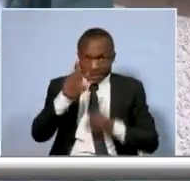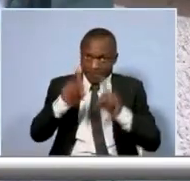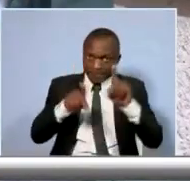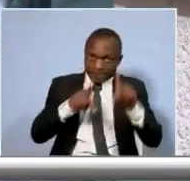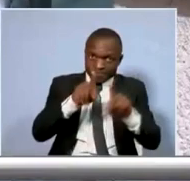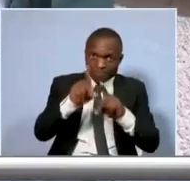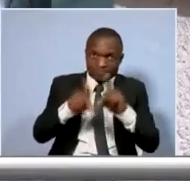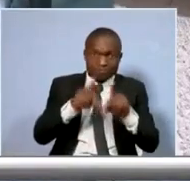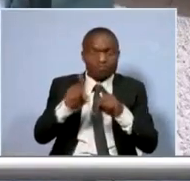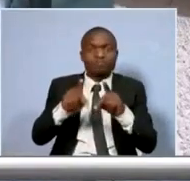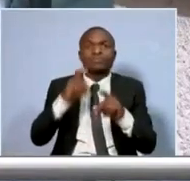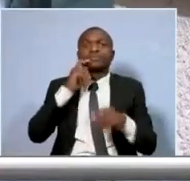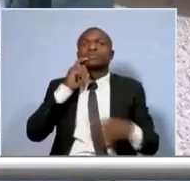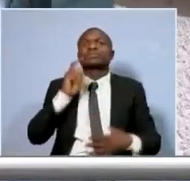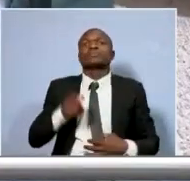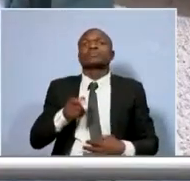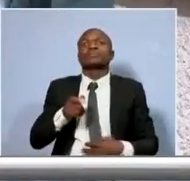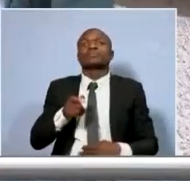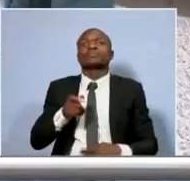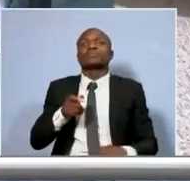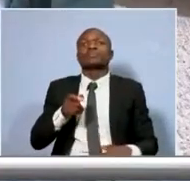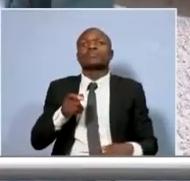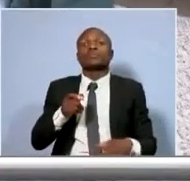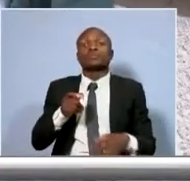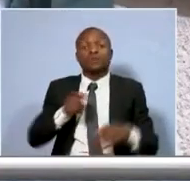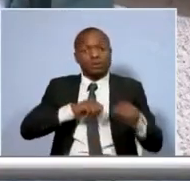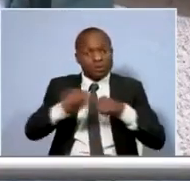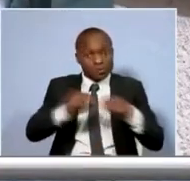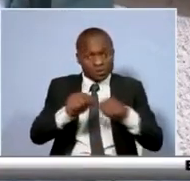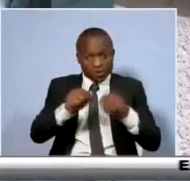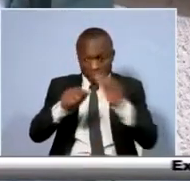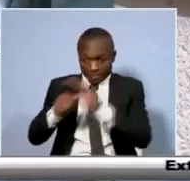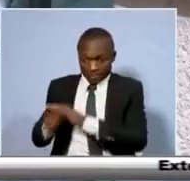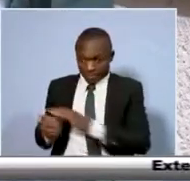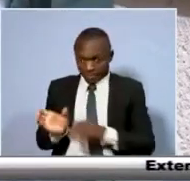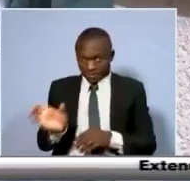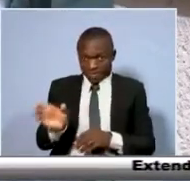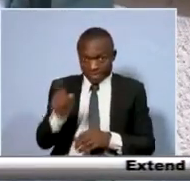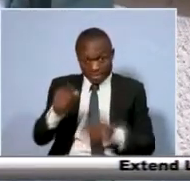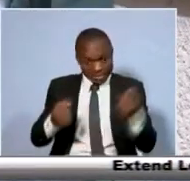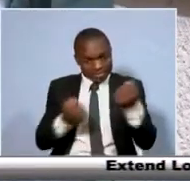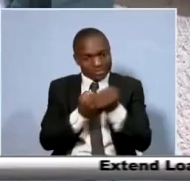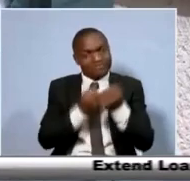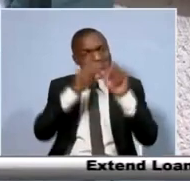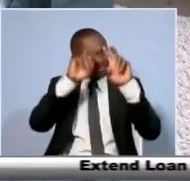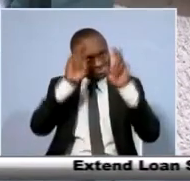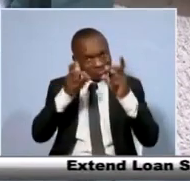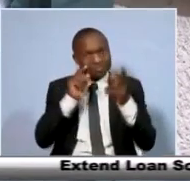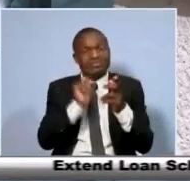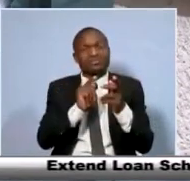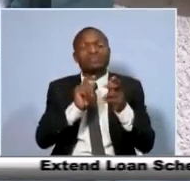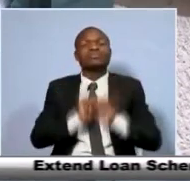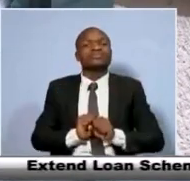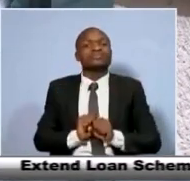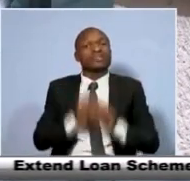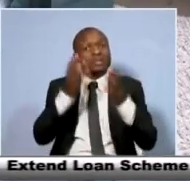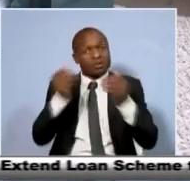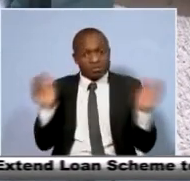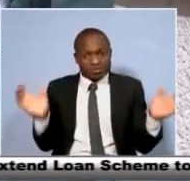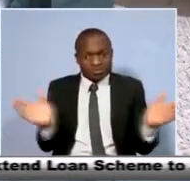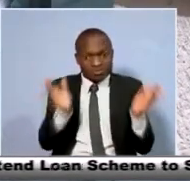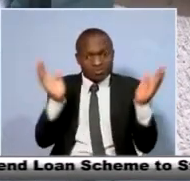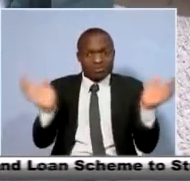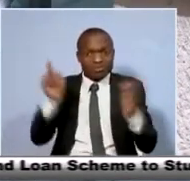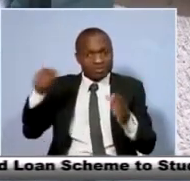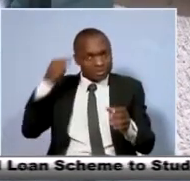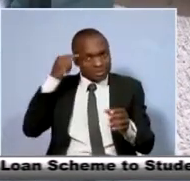people who should drive the formal sector as well. Therefore, I support this motion and would like to encourage the